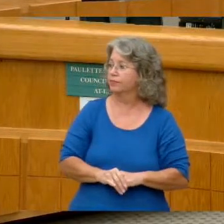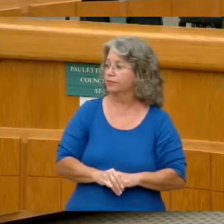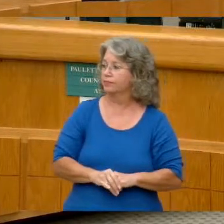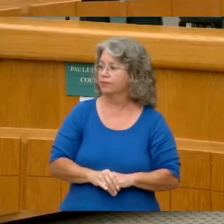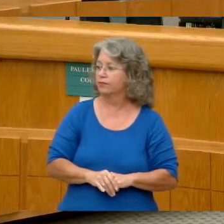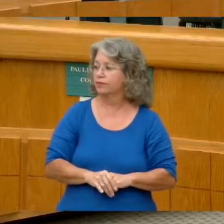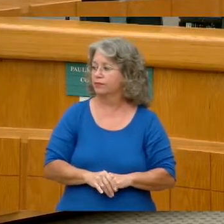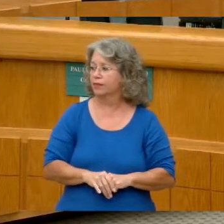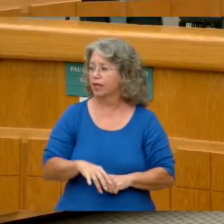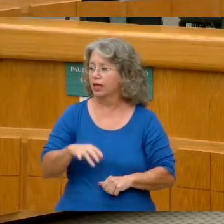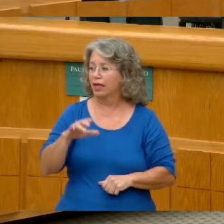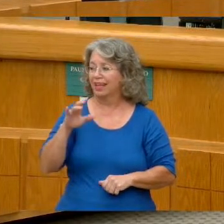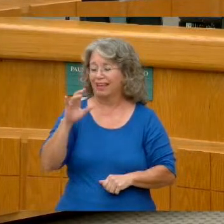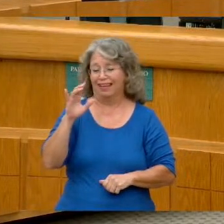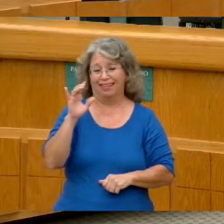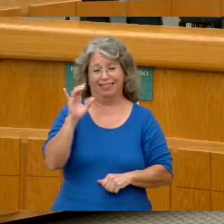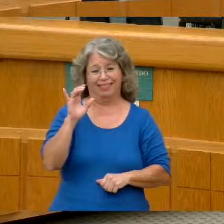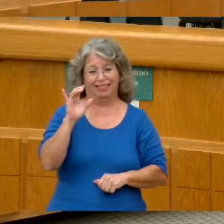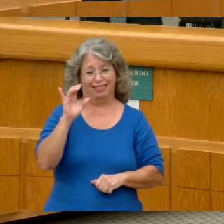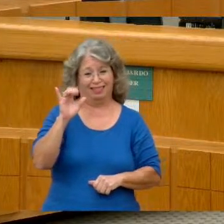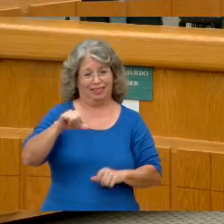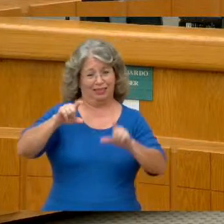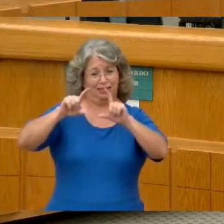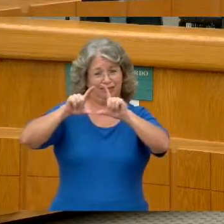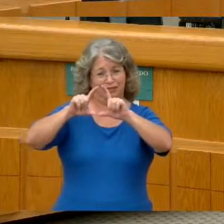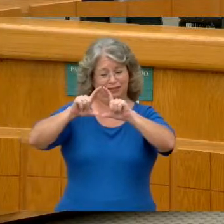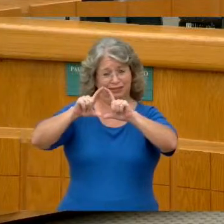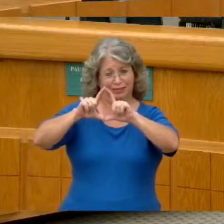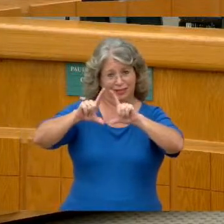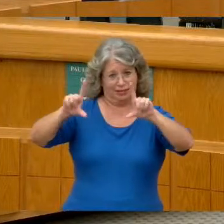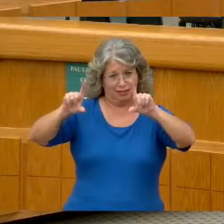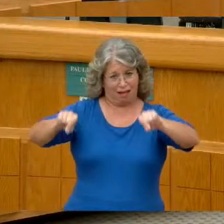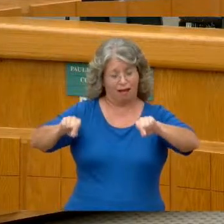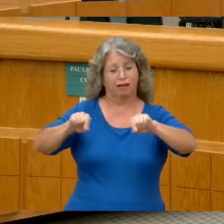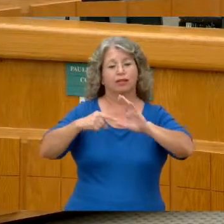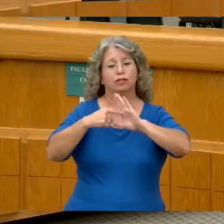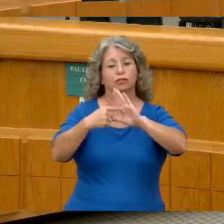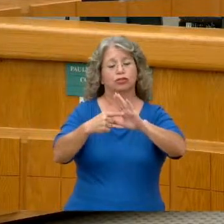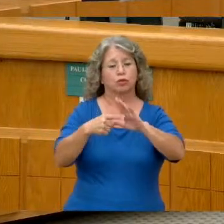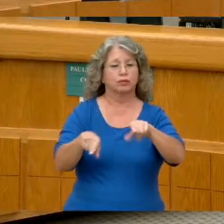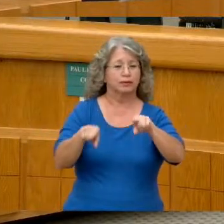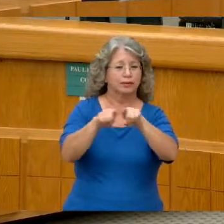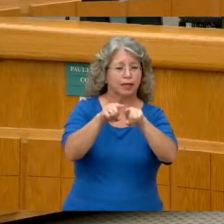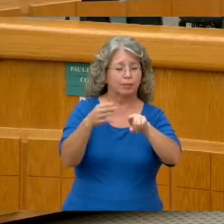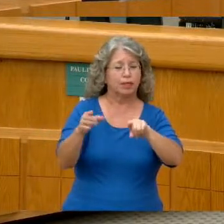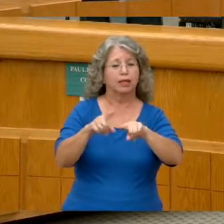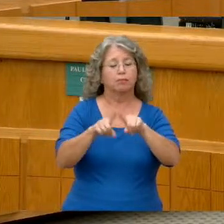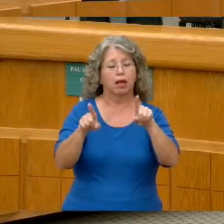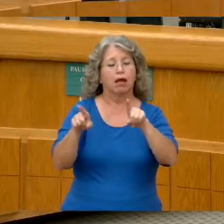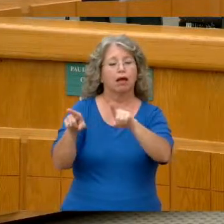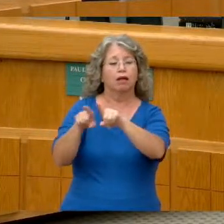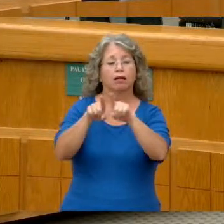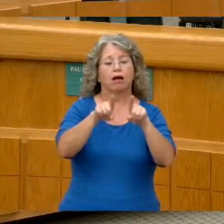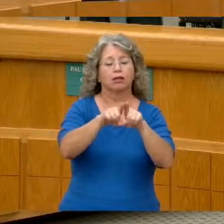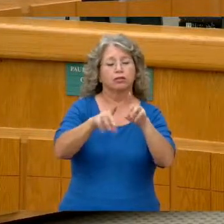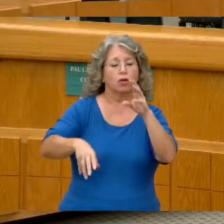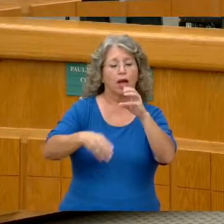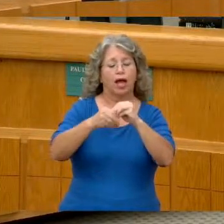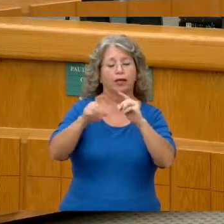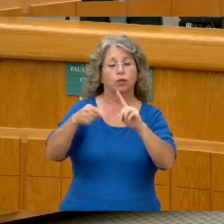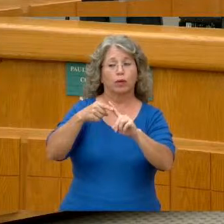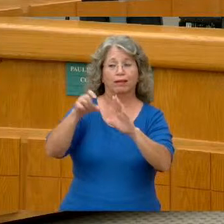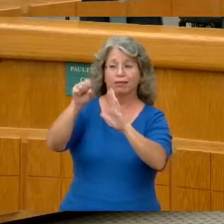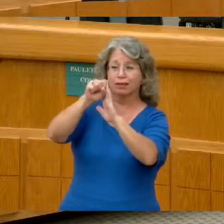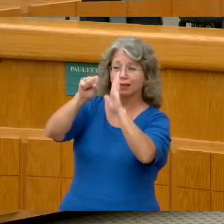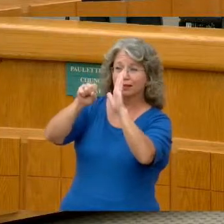So this slide basically shows the same thing, except in addition, it shows that when the state sends